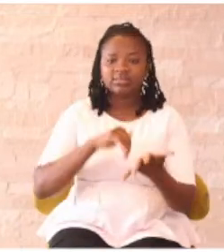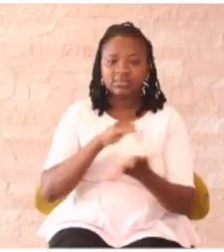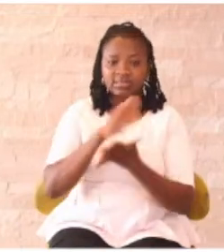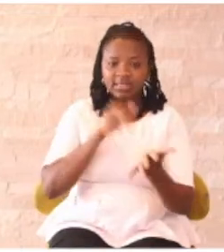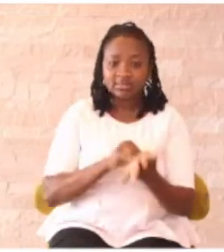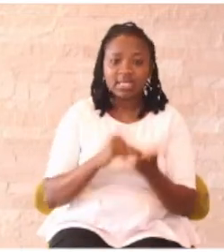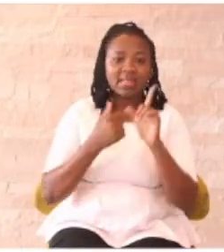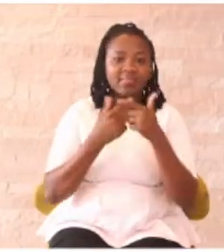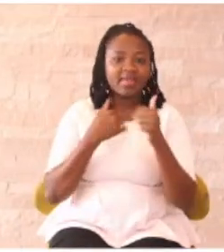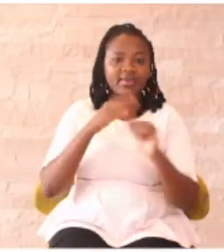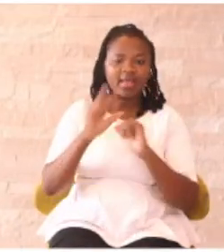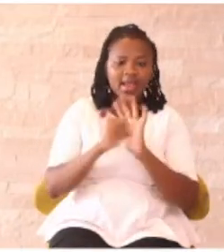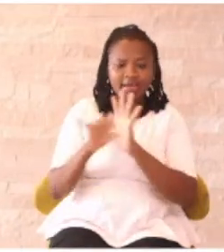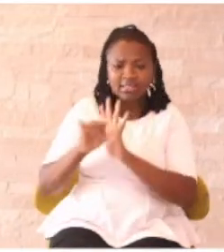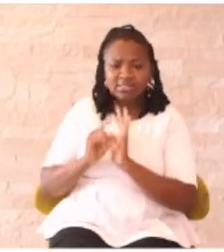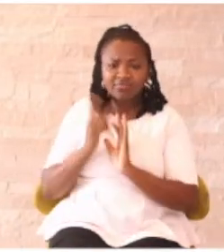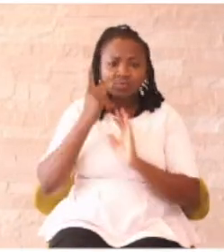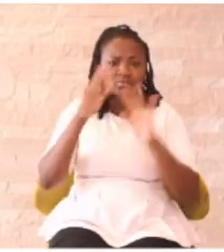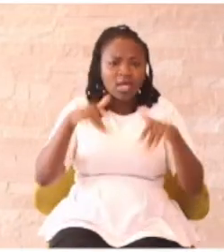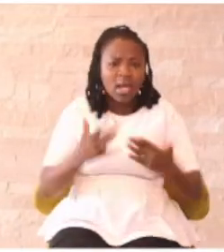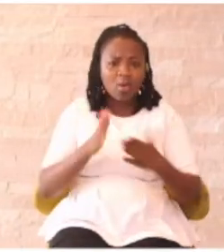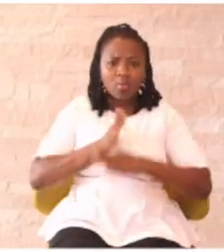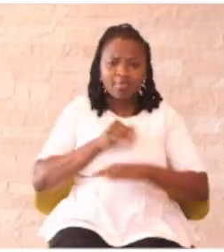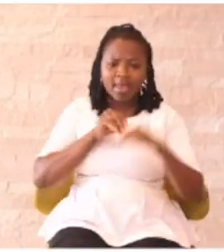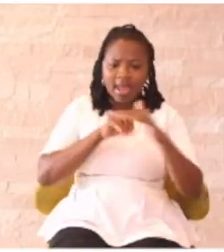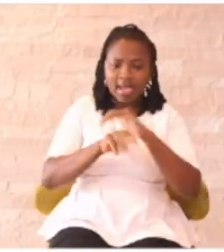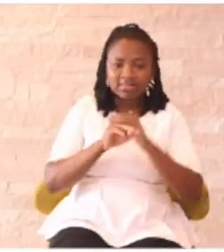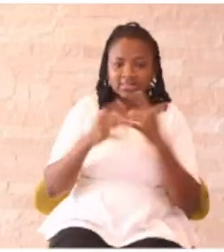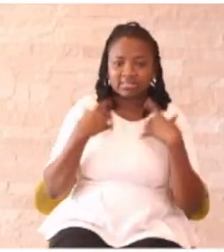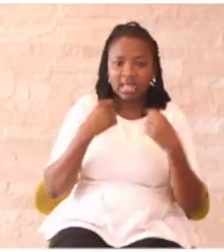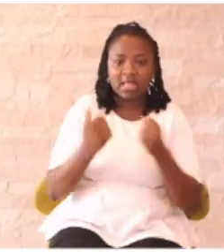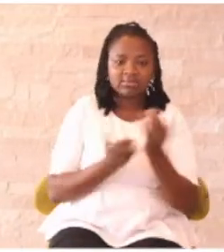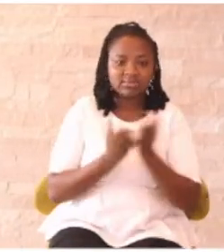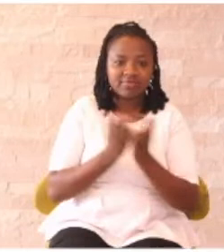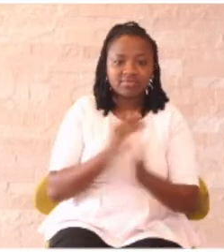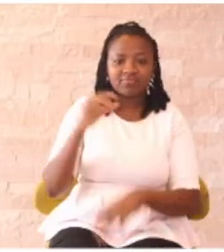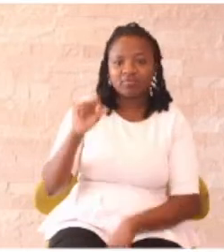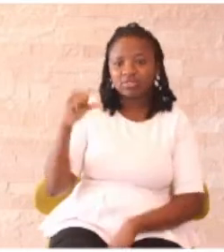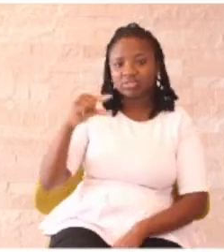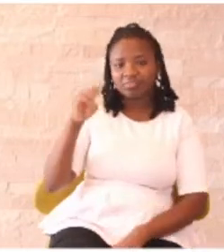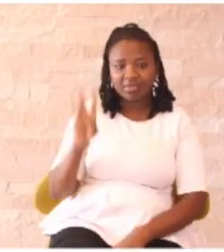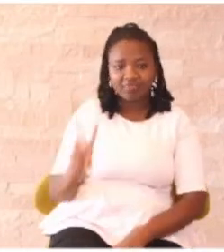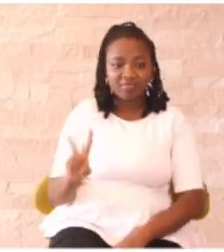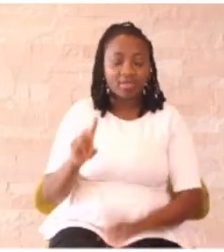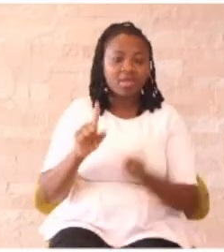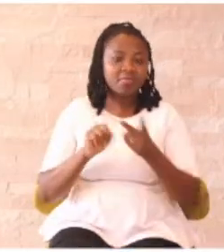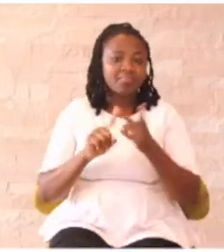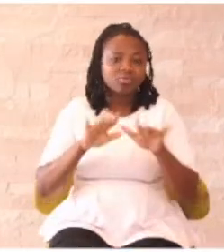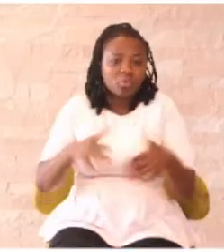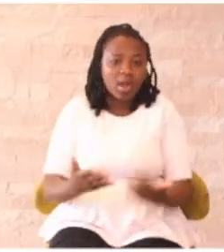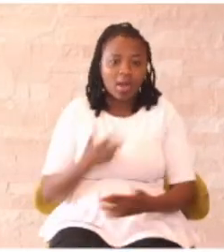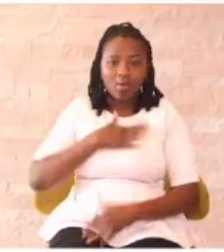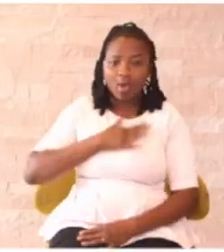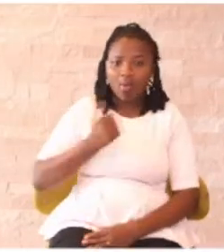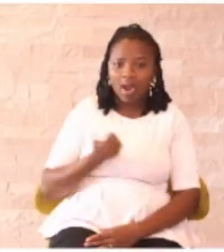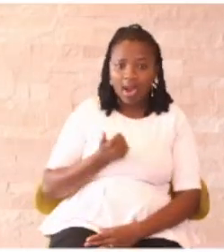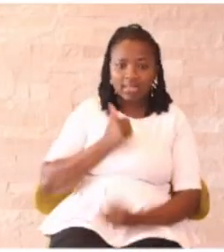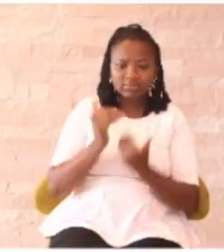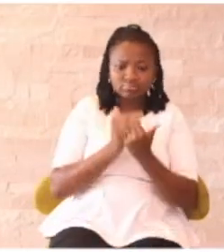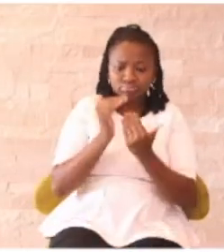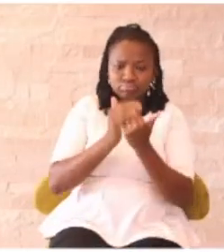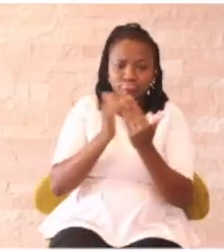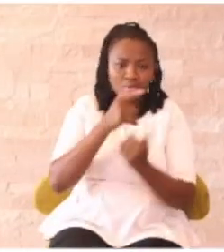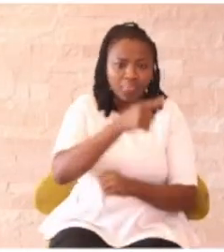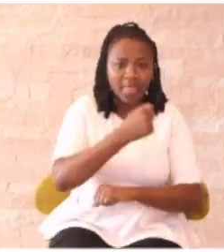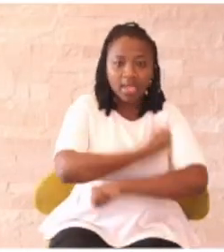are our women accessing SGBV services, in health facilities. How are our girls treated in